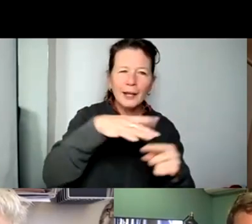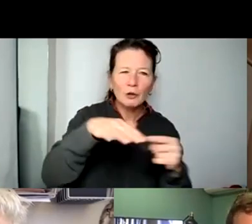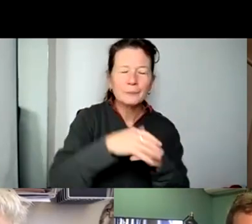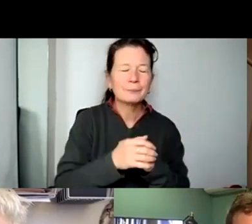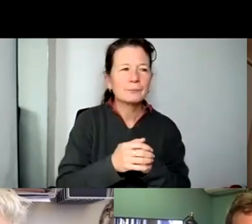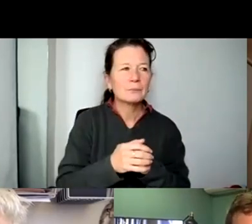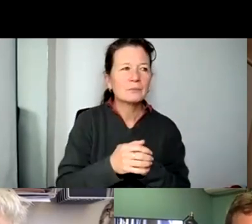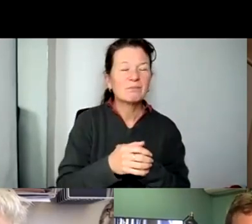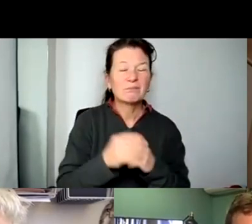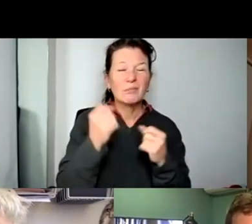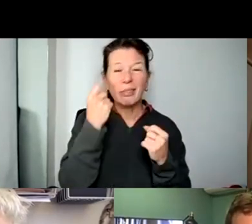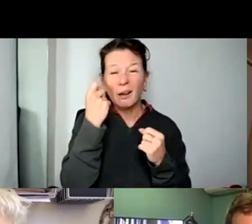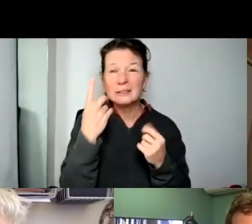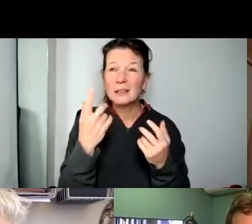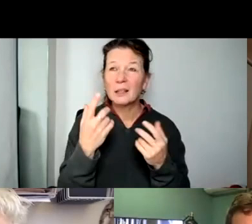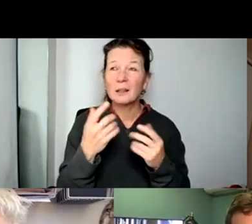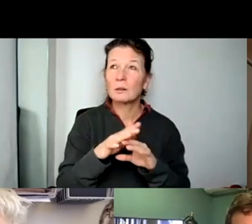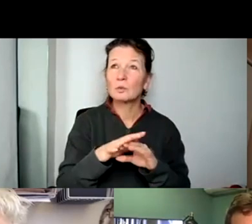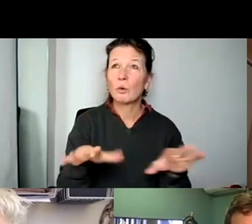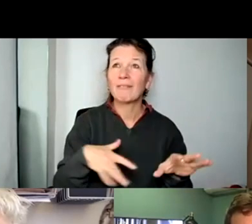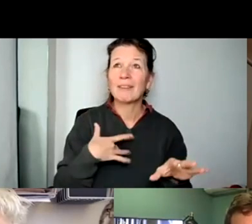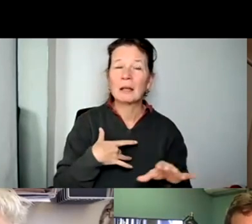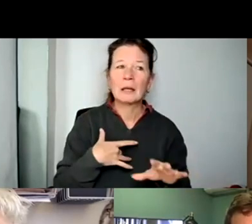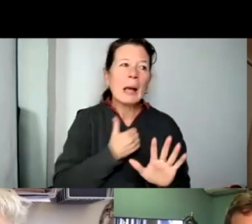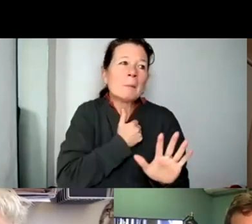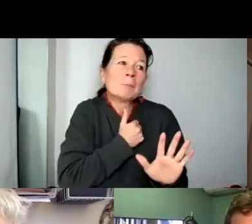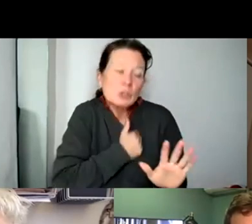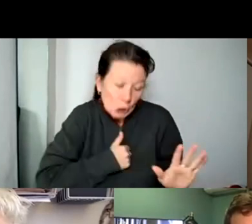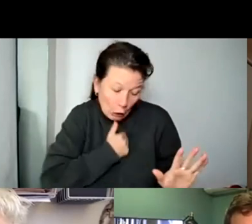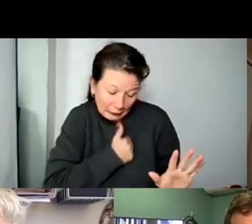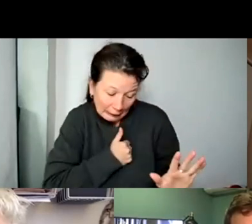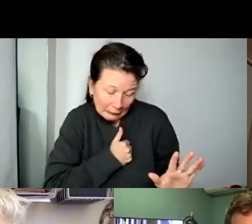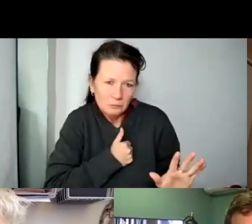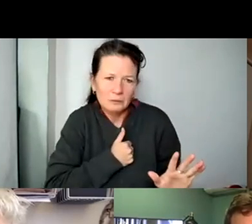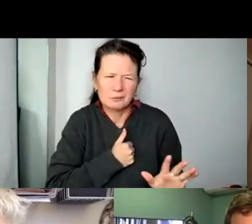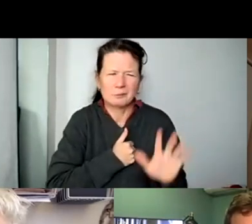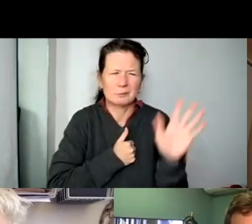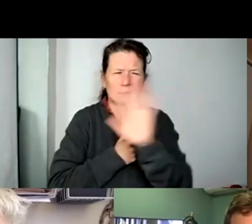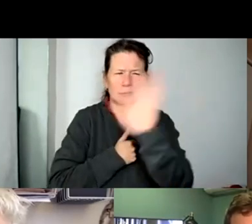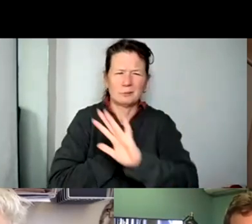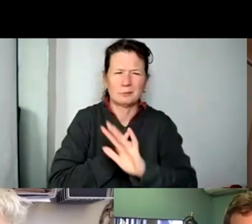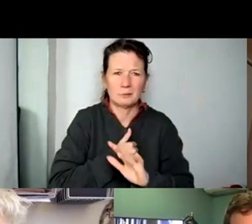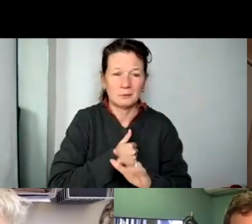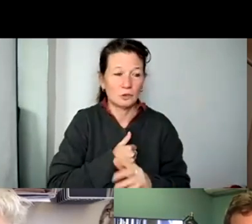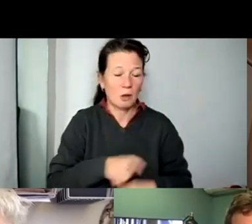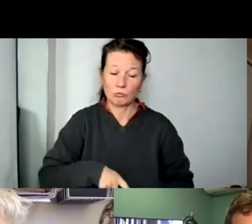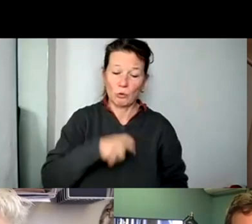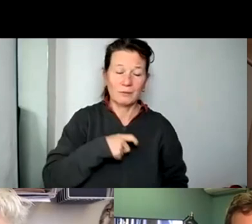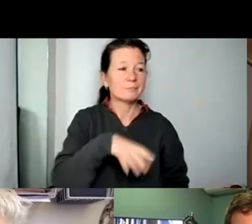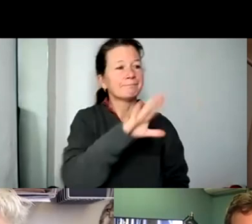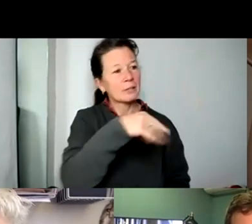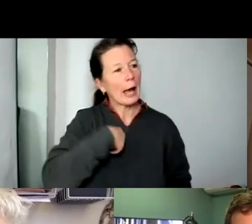of just not feeling apologetic about asking for your access requirements, just being confident